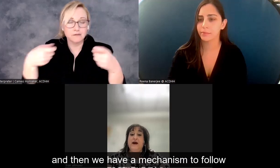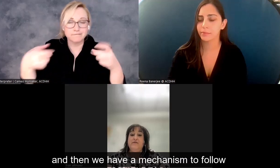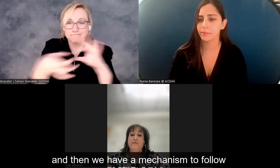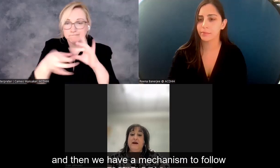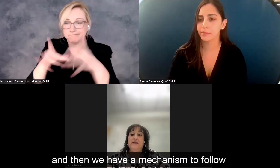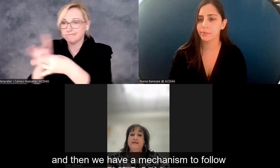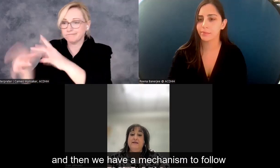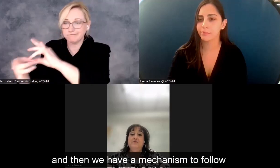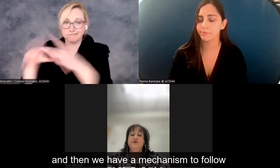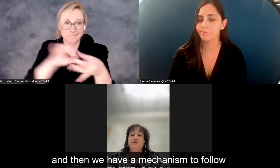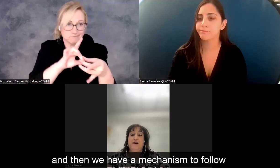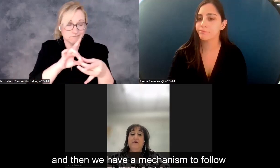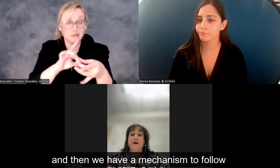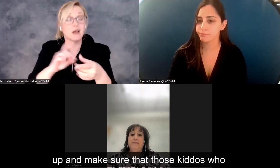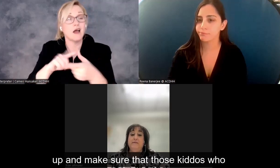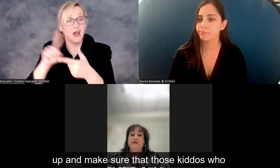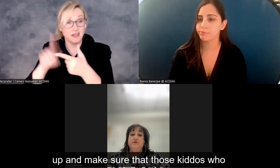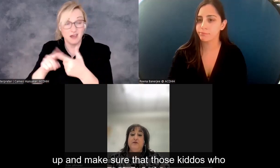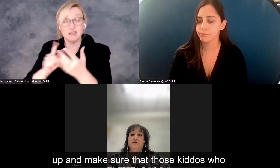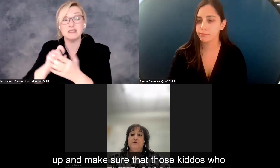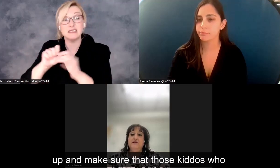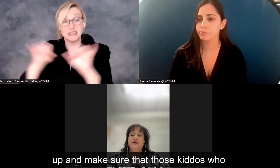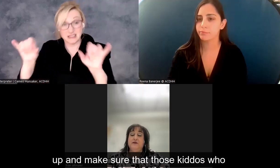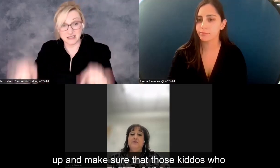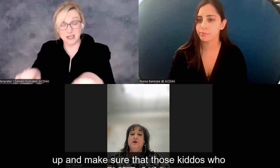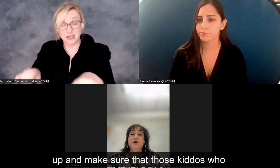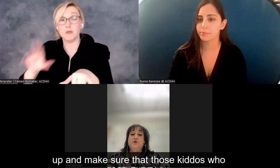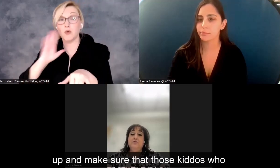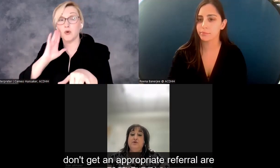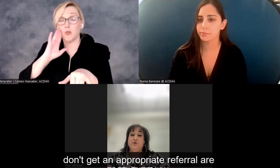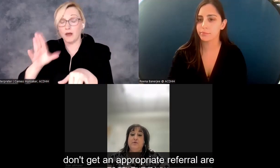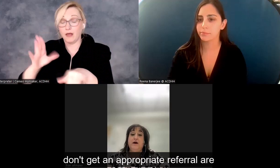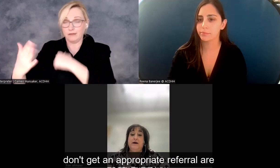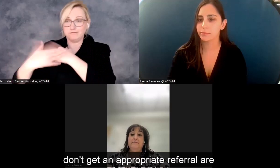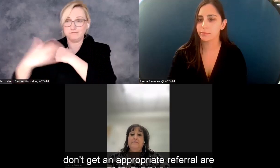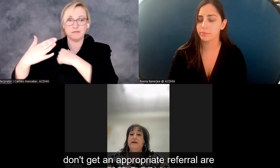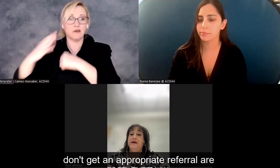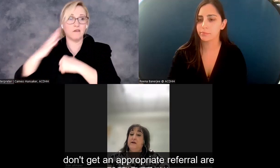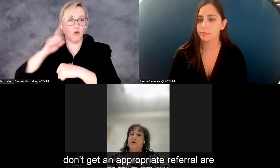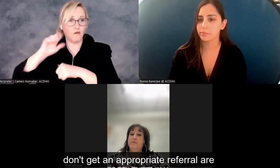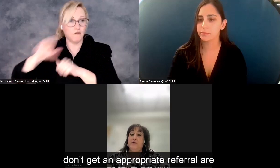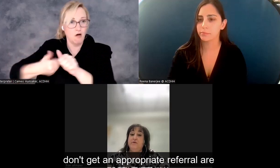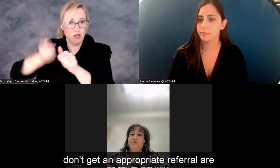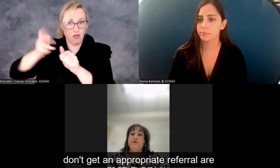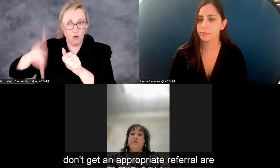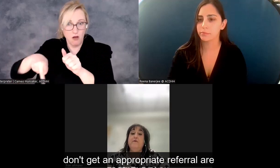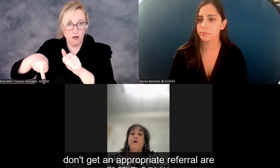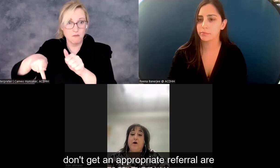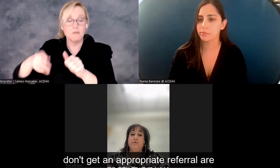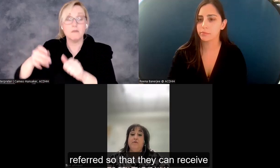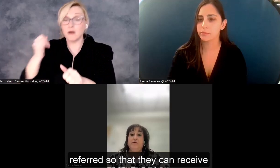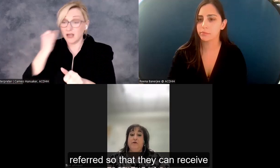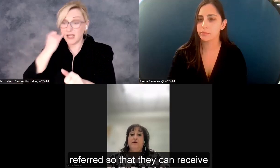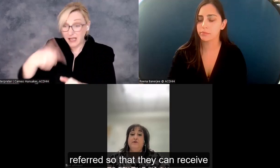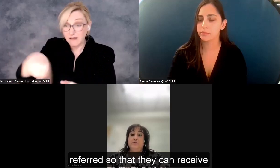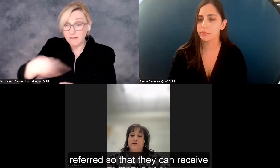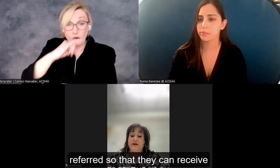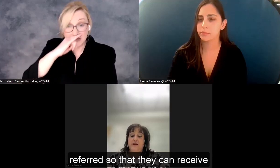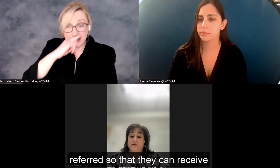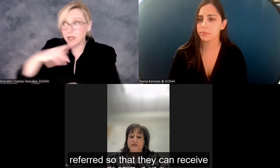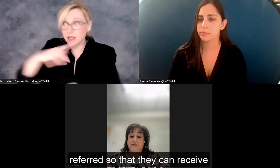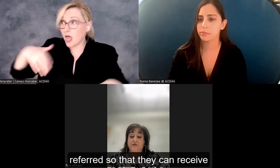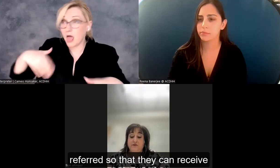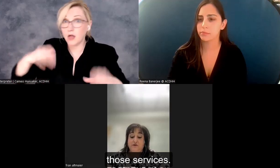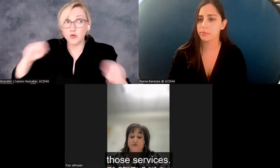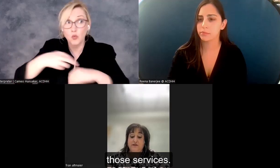then we have a mechanism to follow up and make sure that those kiddos who don't get an appropriate referral are referred so that they